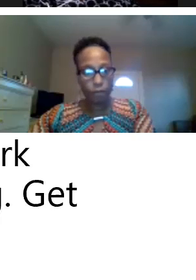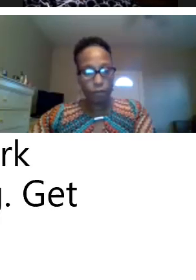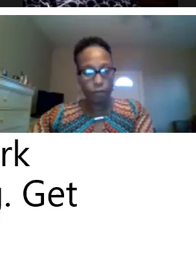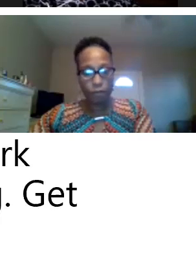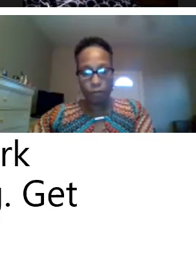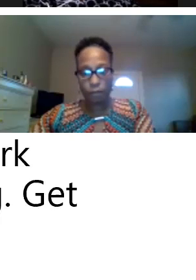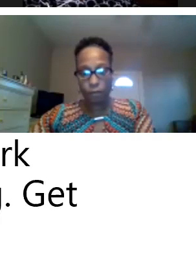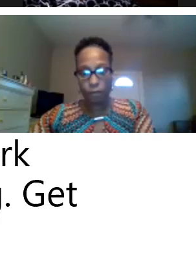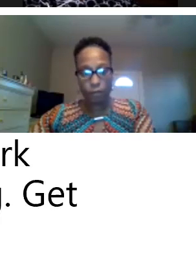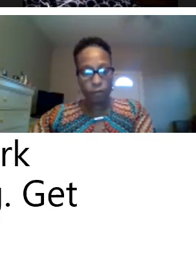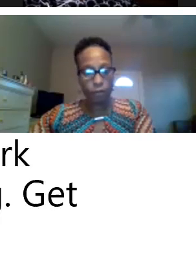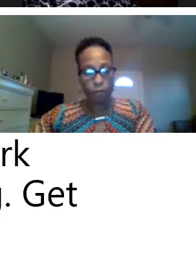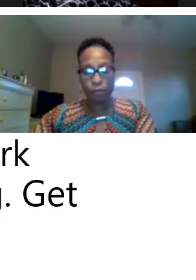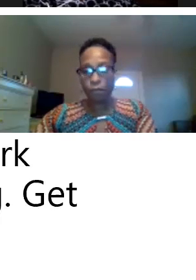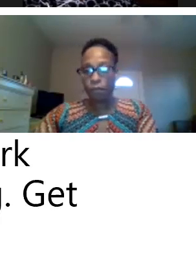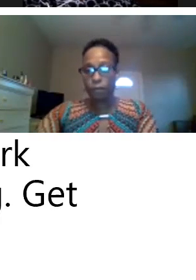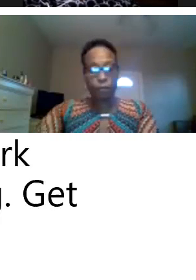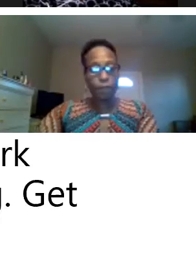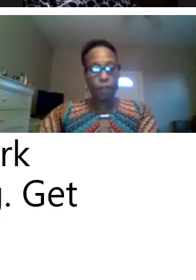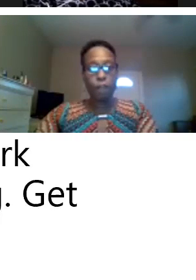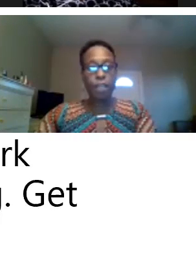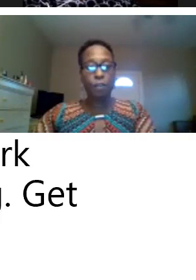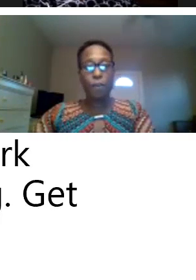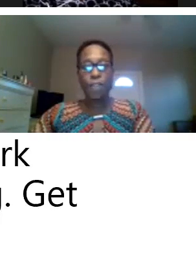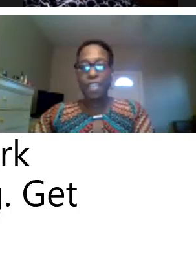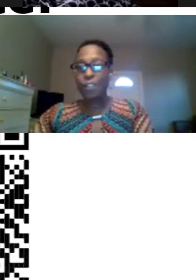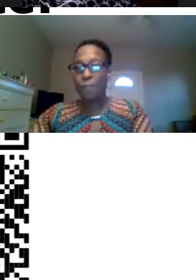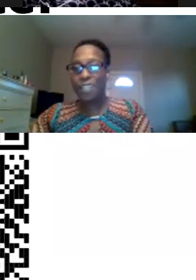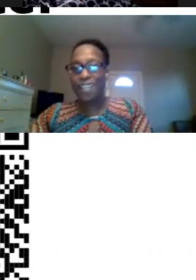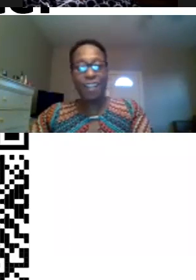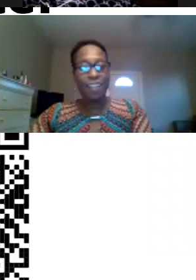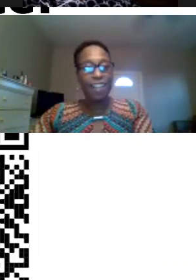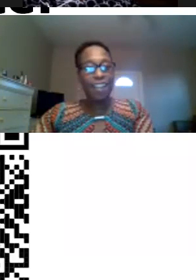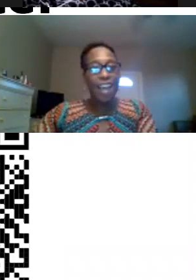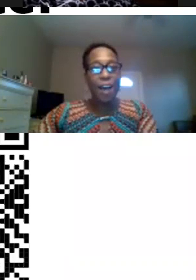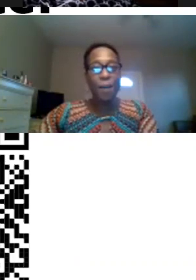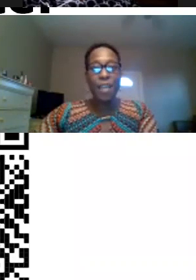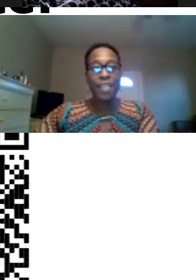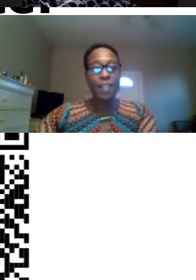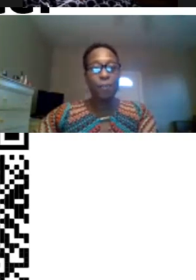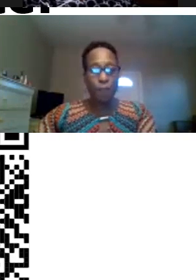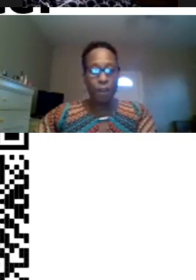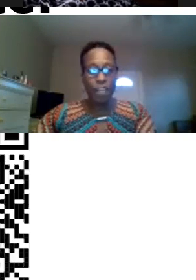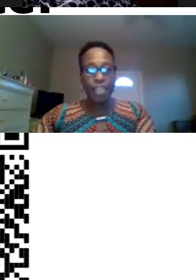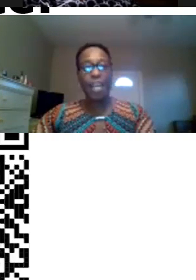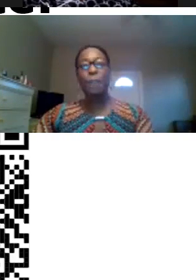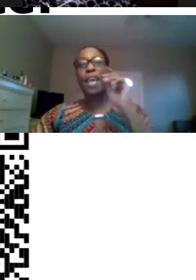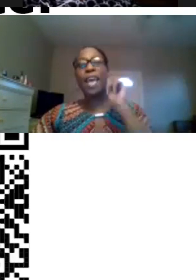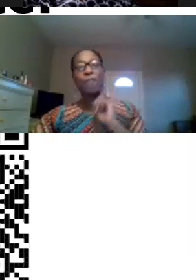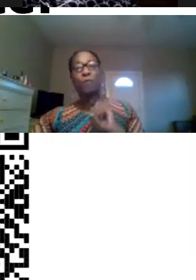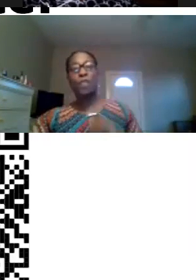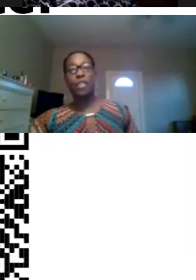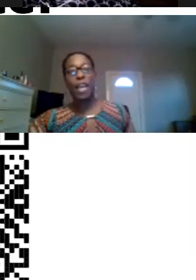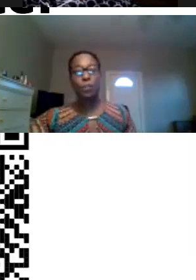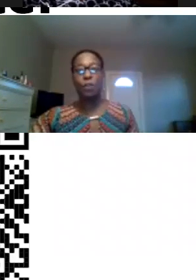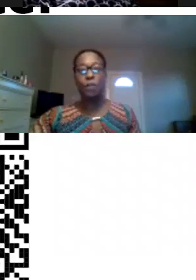And I will, with that, turn it back to Tiami. All right. Well, thank you so much, Nana. And see, on the next slide, we